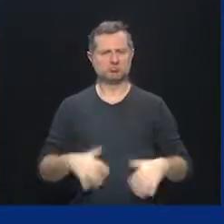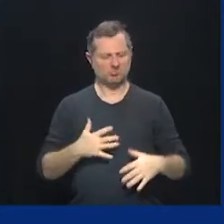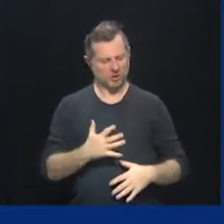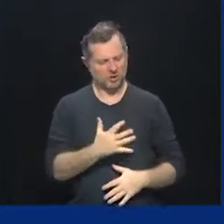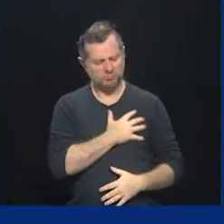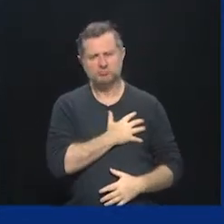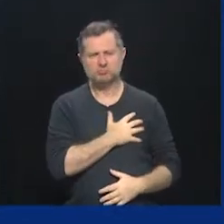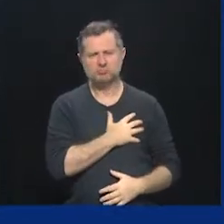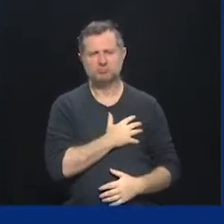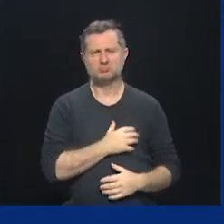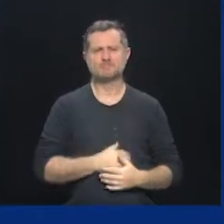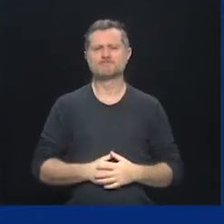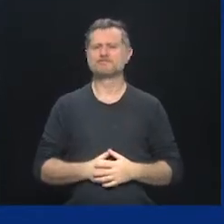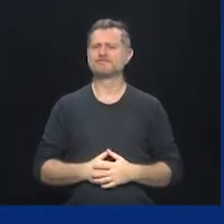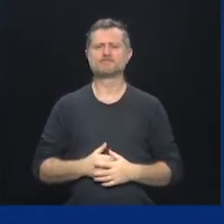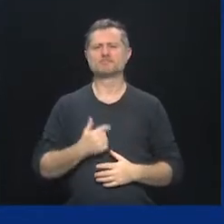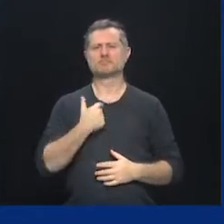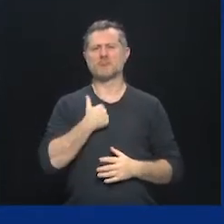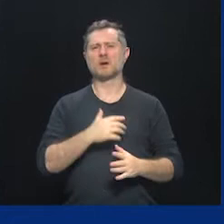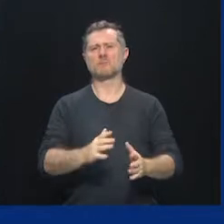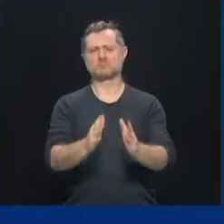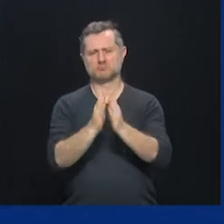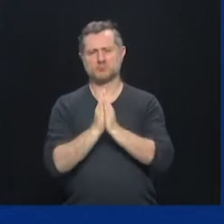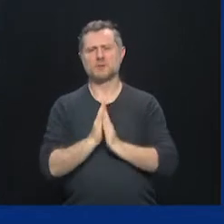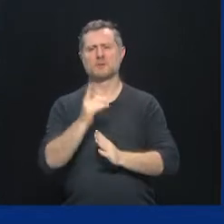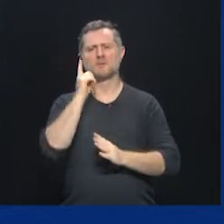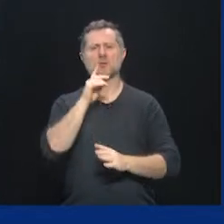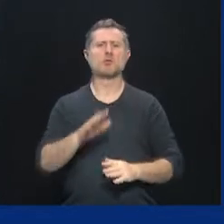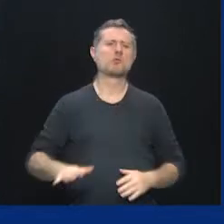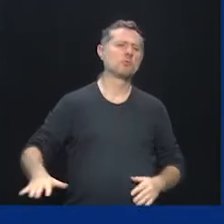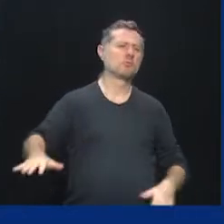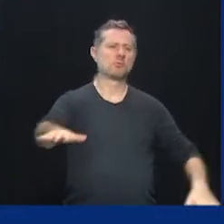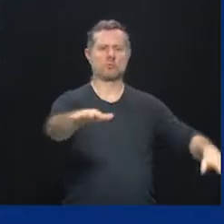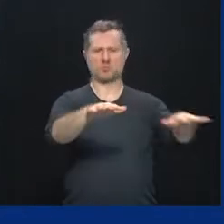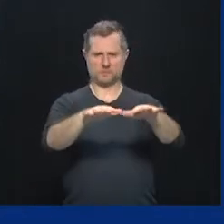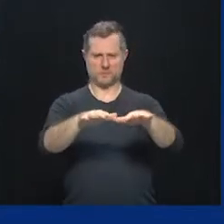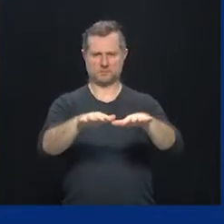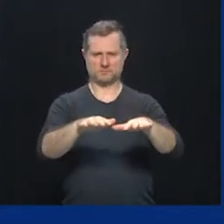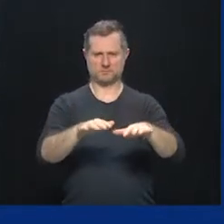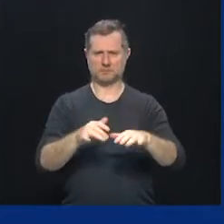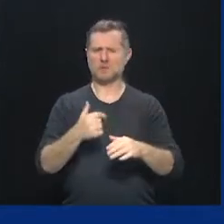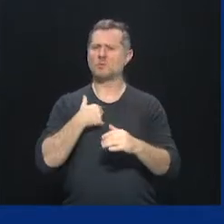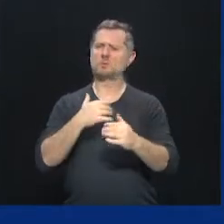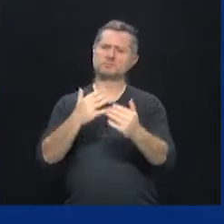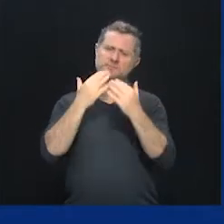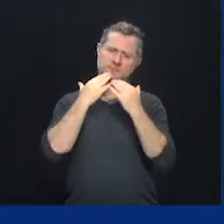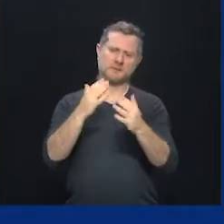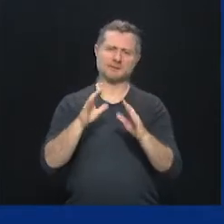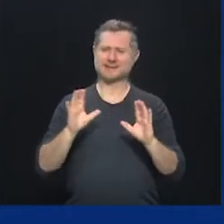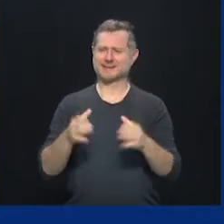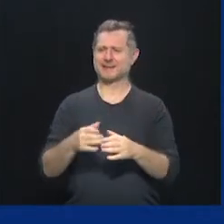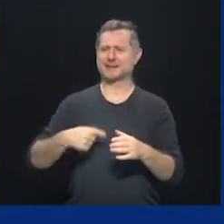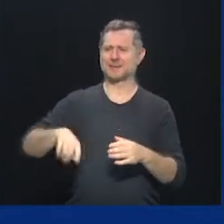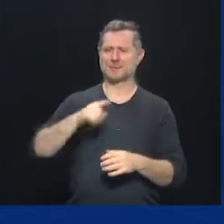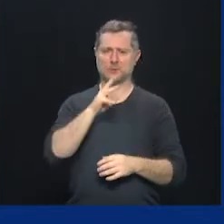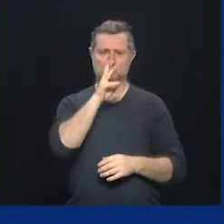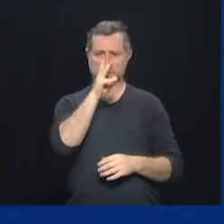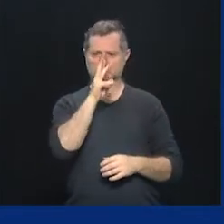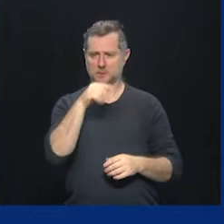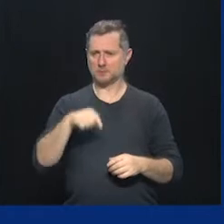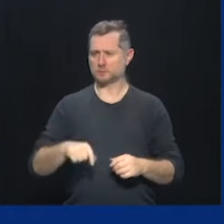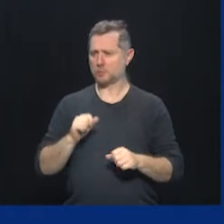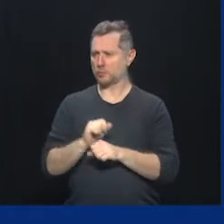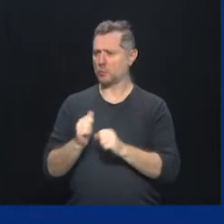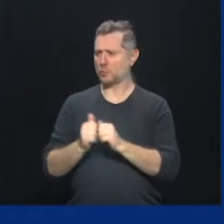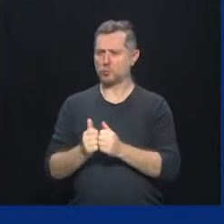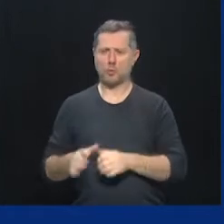And we keep everyone in our prayers. And I want to thank the incredible team we have here in Westchester County. I've worked with every one of them for